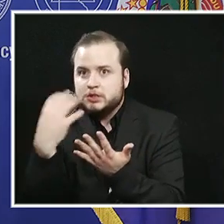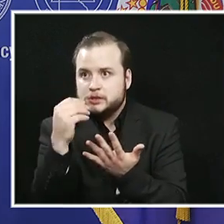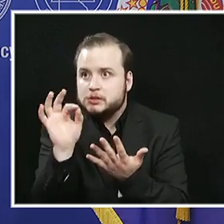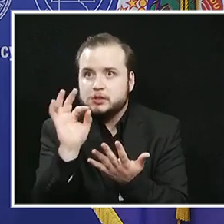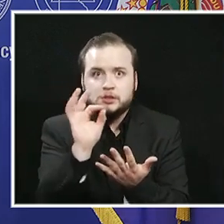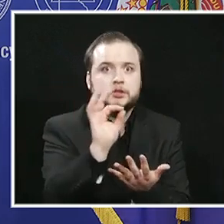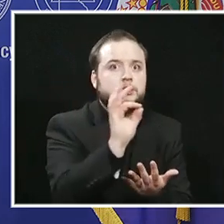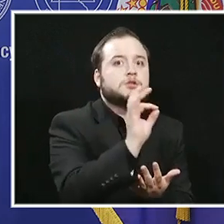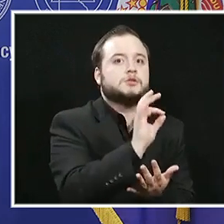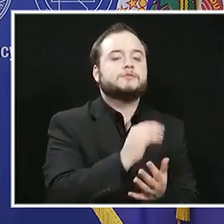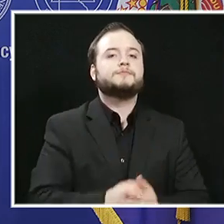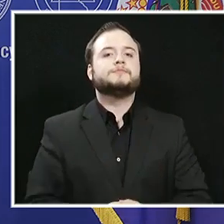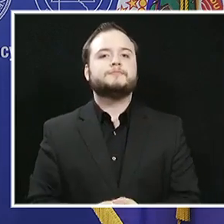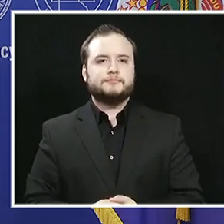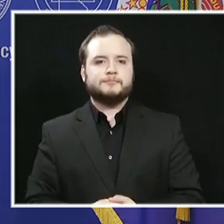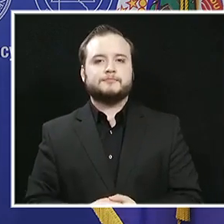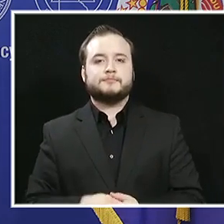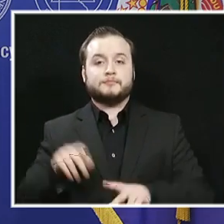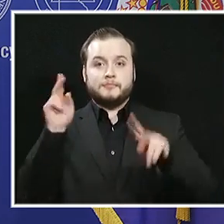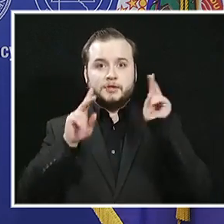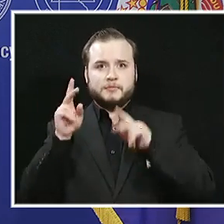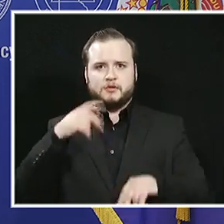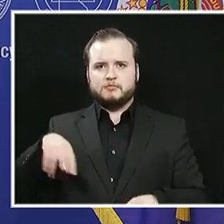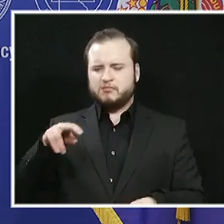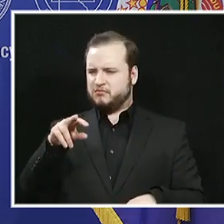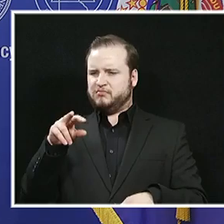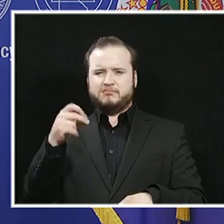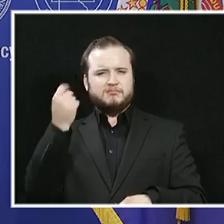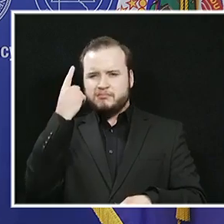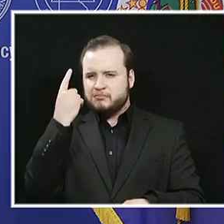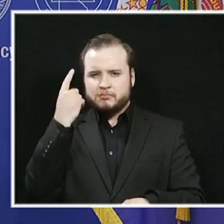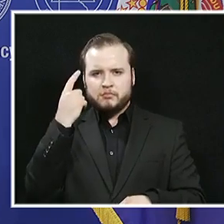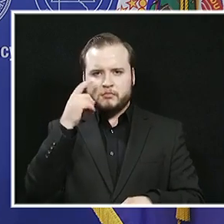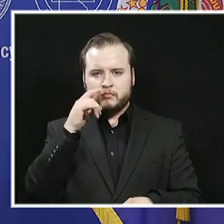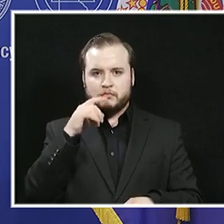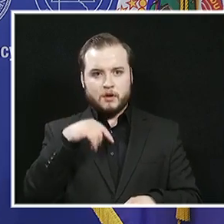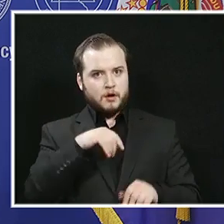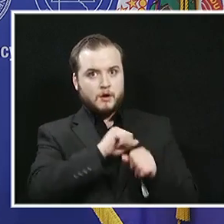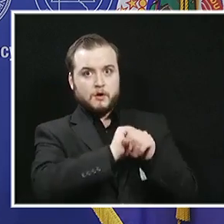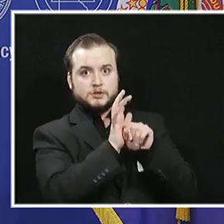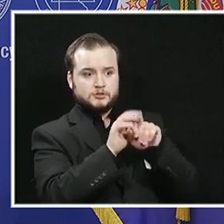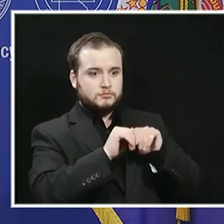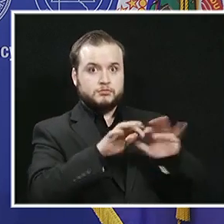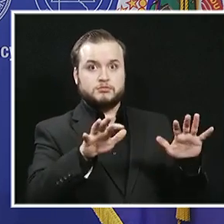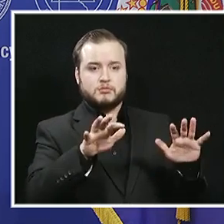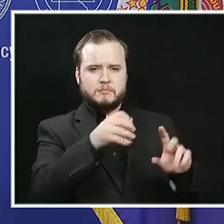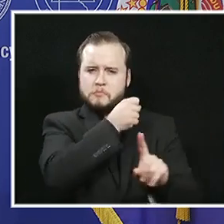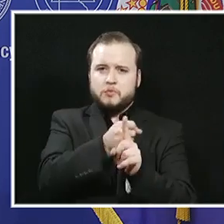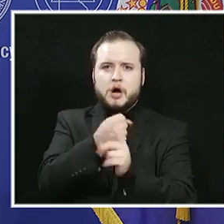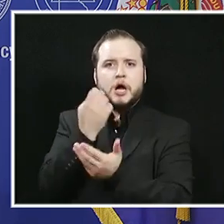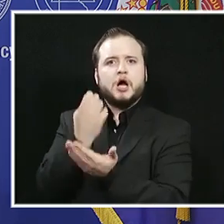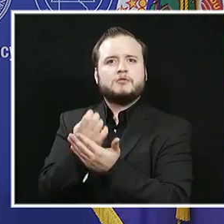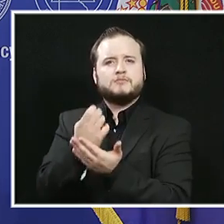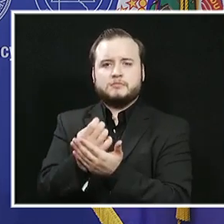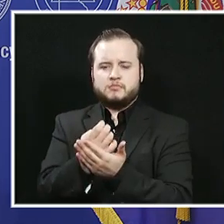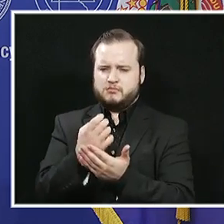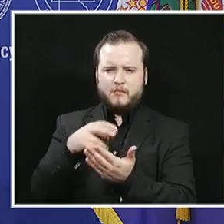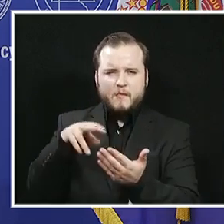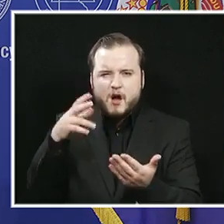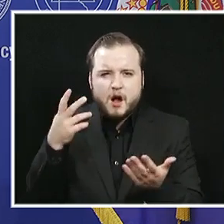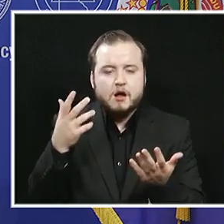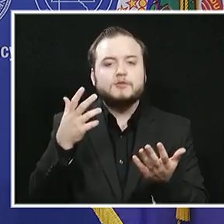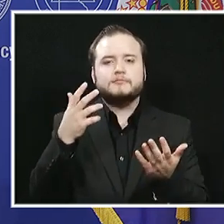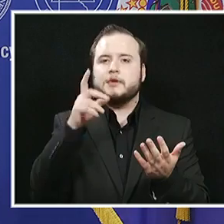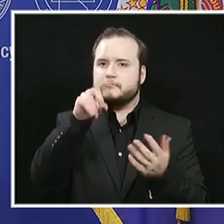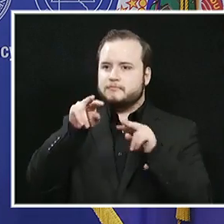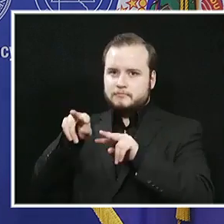pandemic means for our economy more than the folks who make that economy run. So these consultations are really critical, and I think, you know, from the small retailers to the